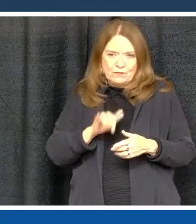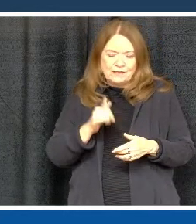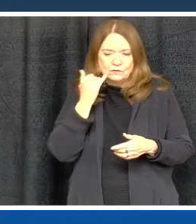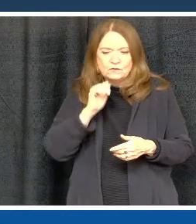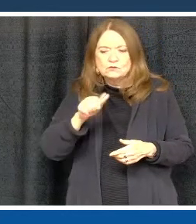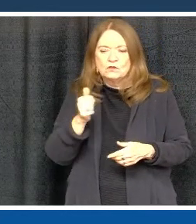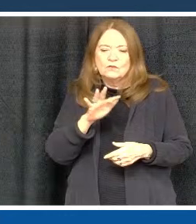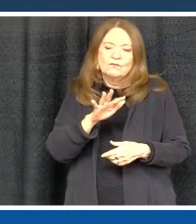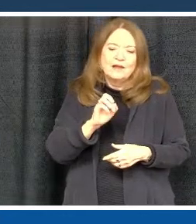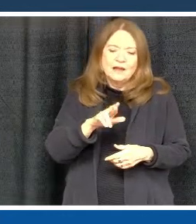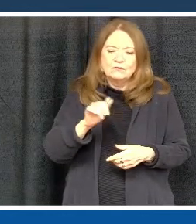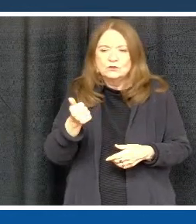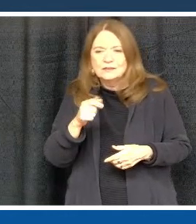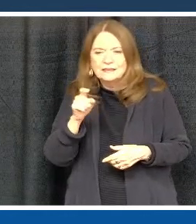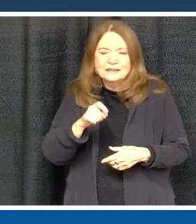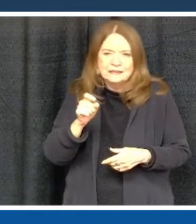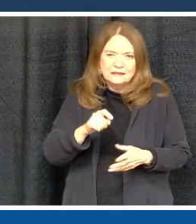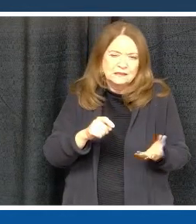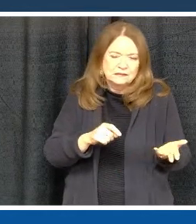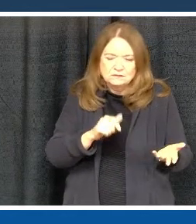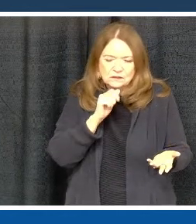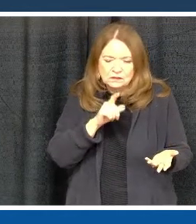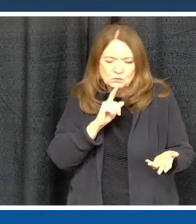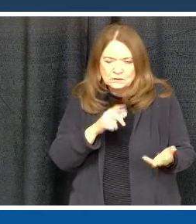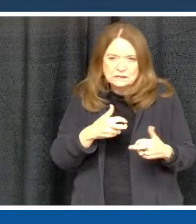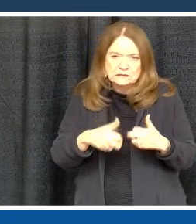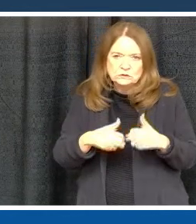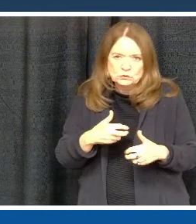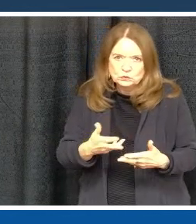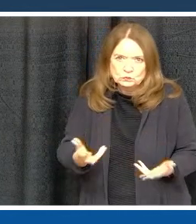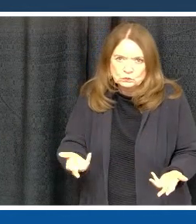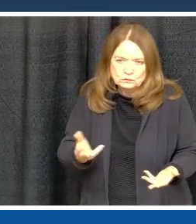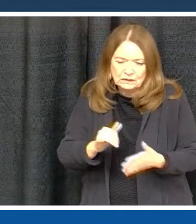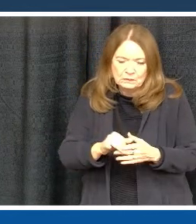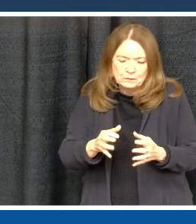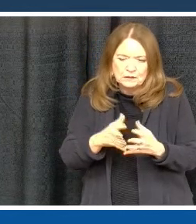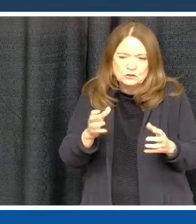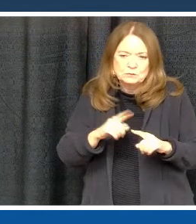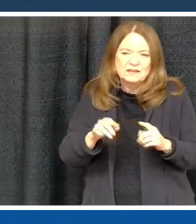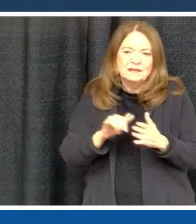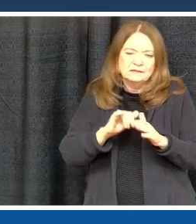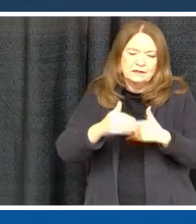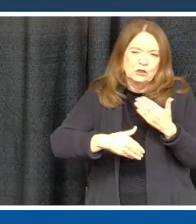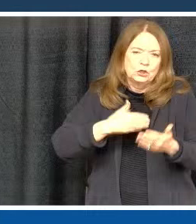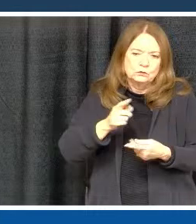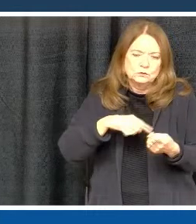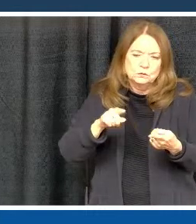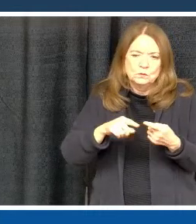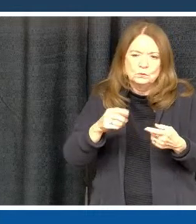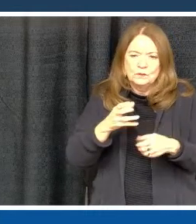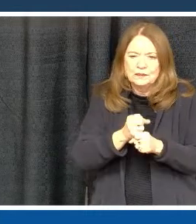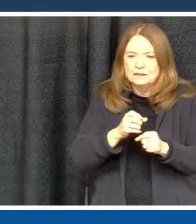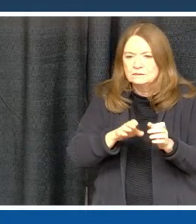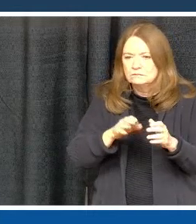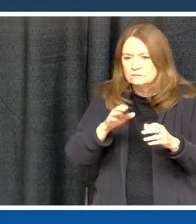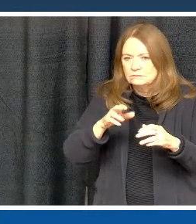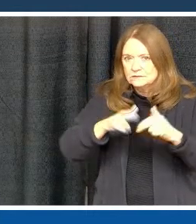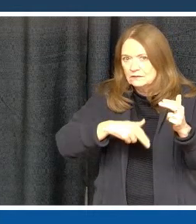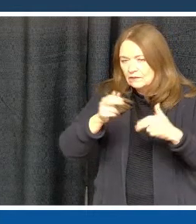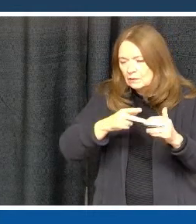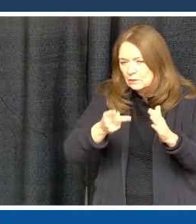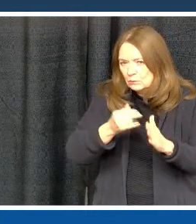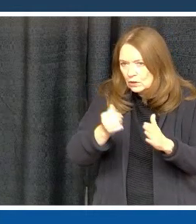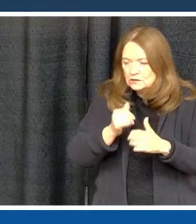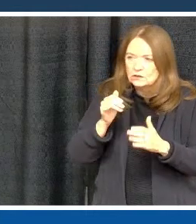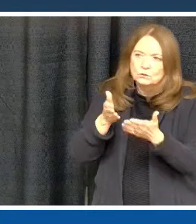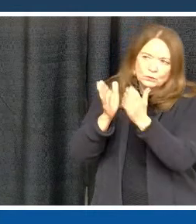5 or 10 foot needed, you really wouldn't be encroaching into the property that much. But that's how it goes when we get development projects, is they'll reach out to TDOT,